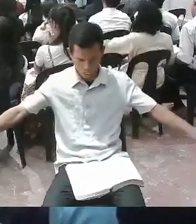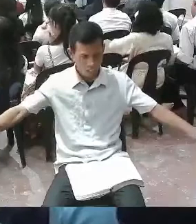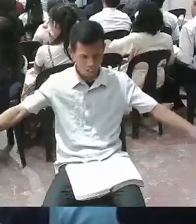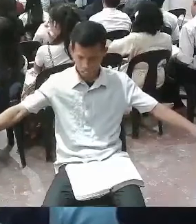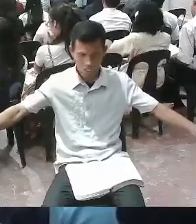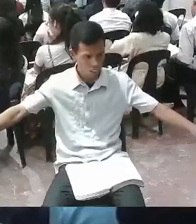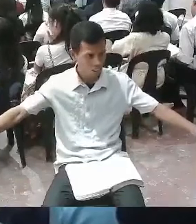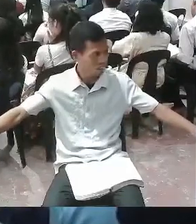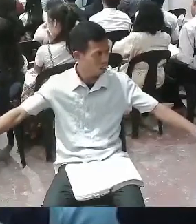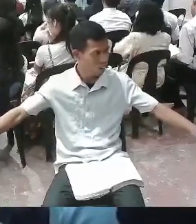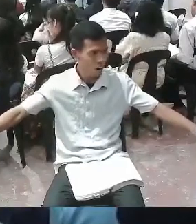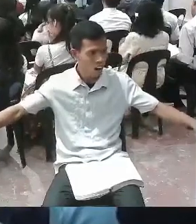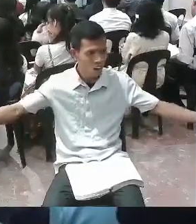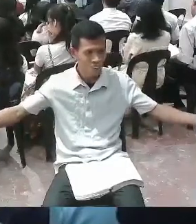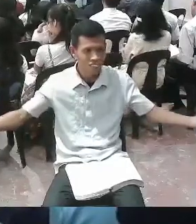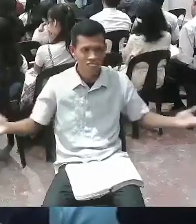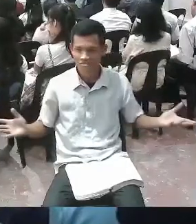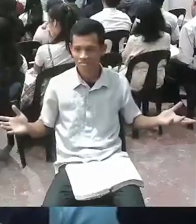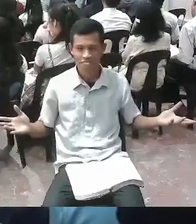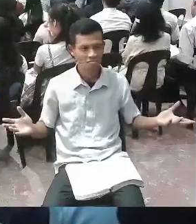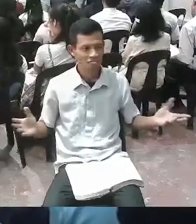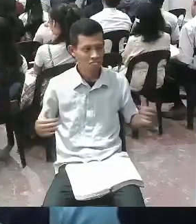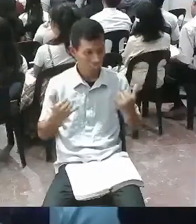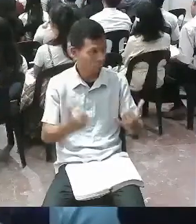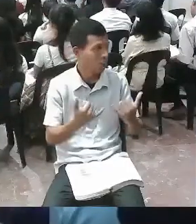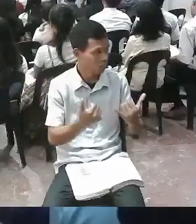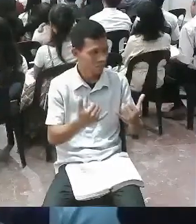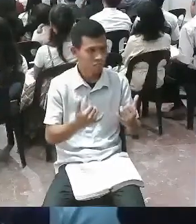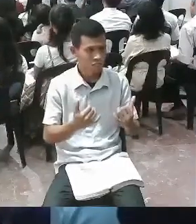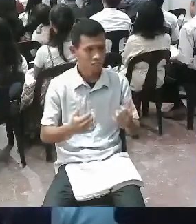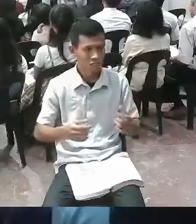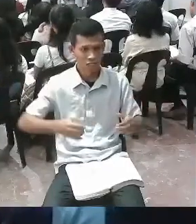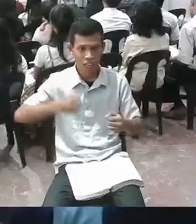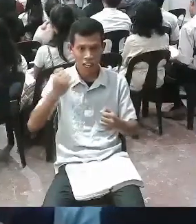Now, the last word is